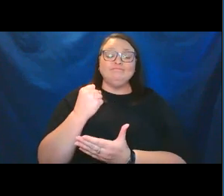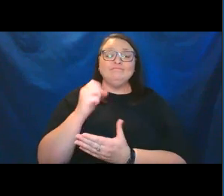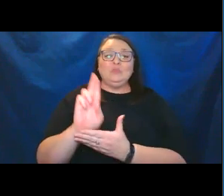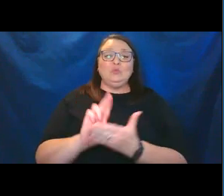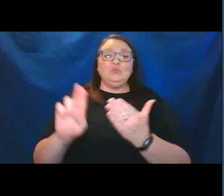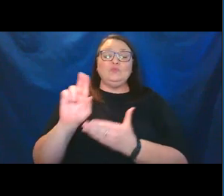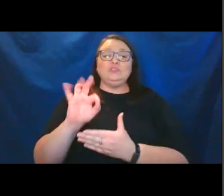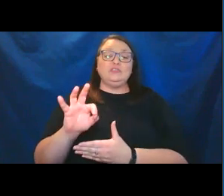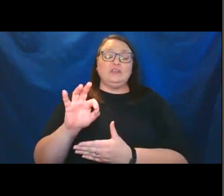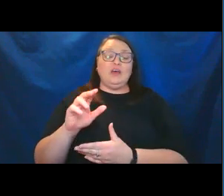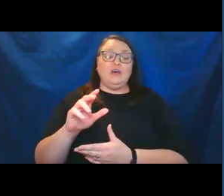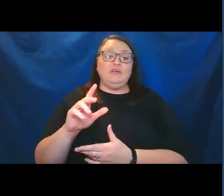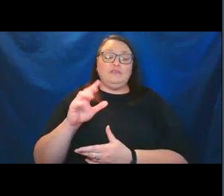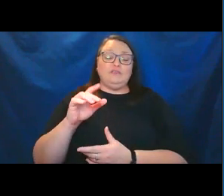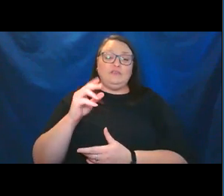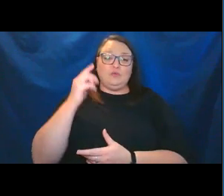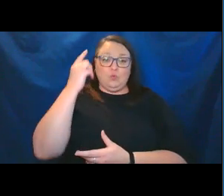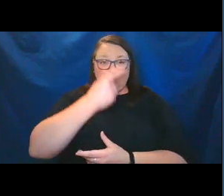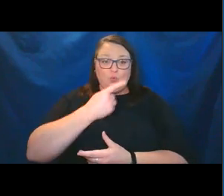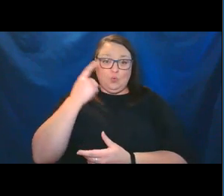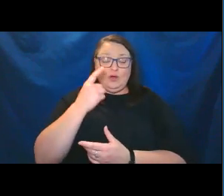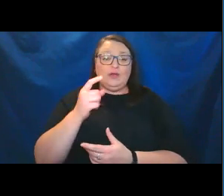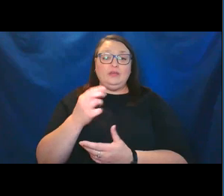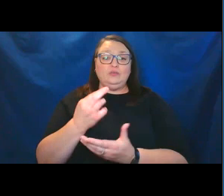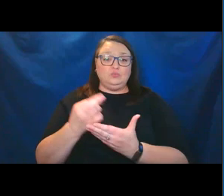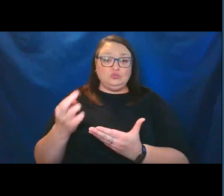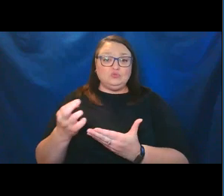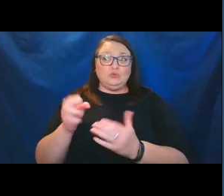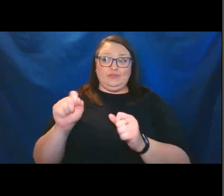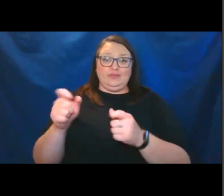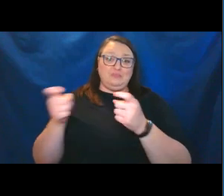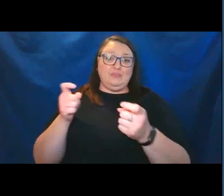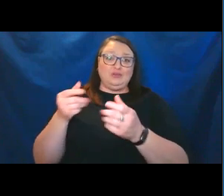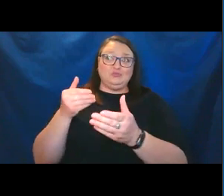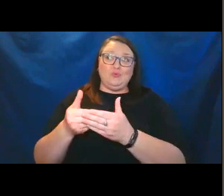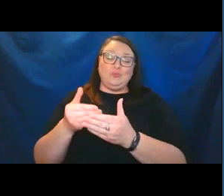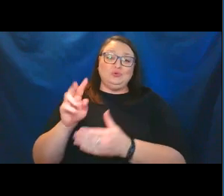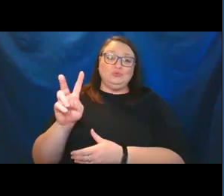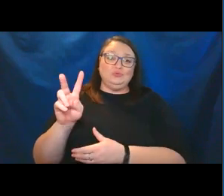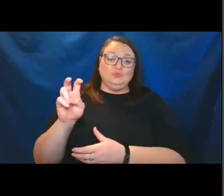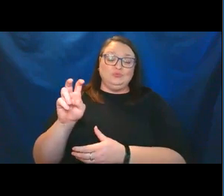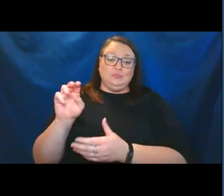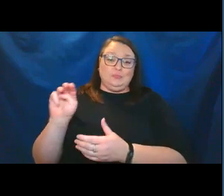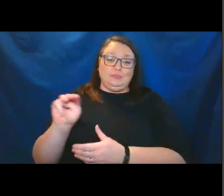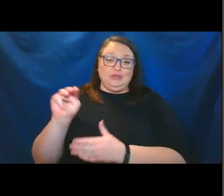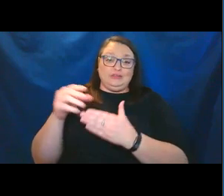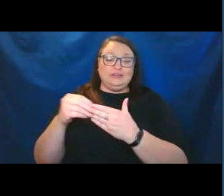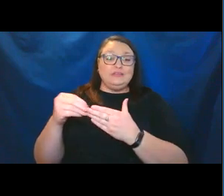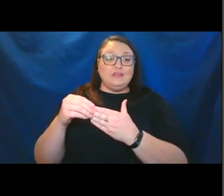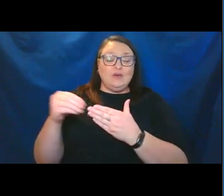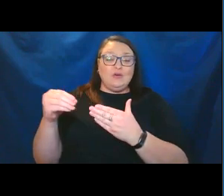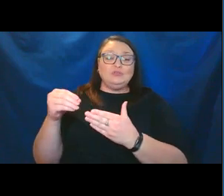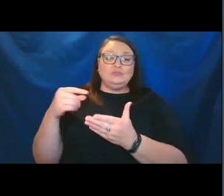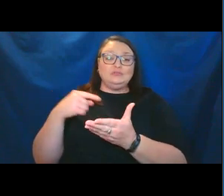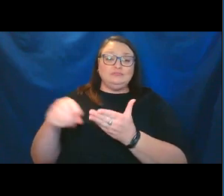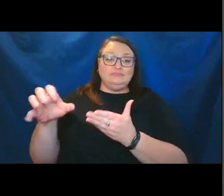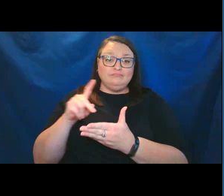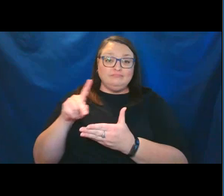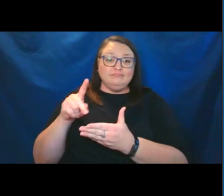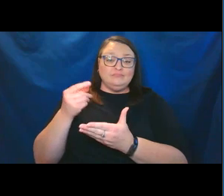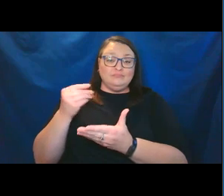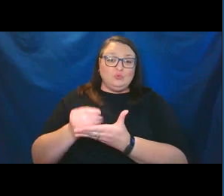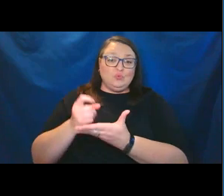Hawaii resources, who can manage an almost $2 million reimbursable grant, because here in American Samoa,